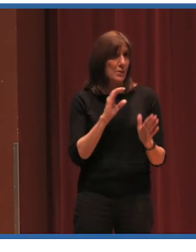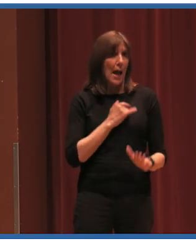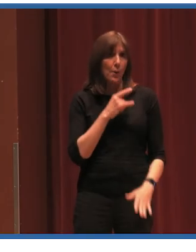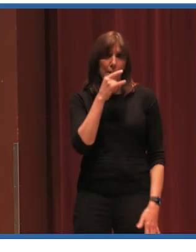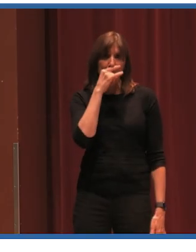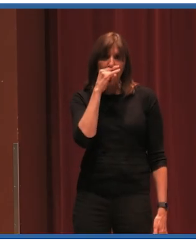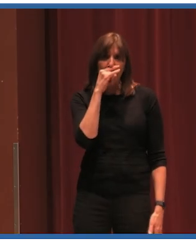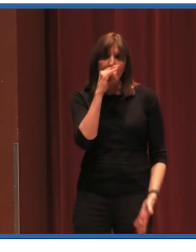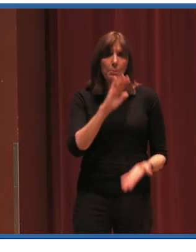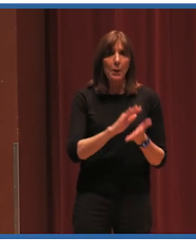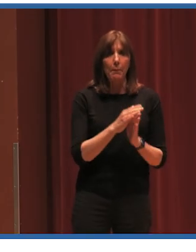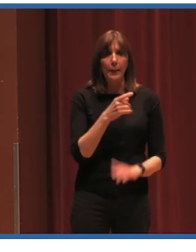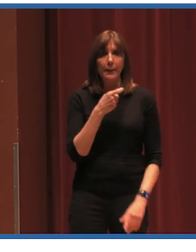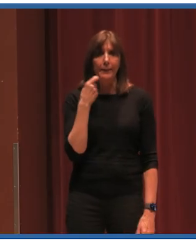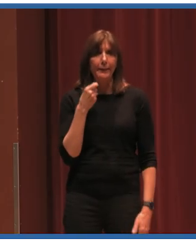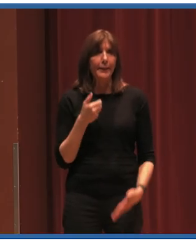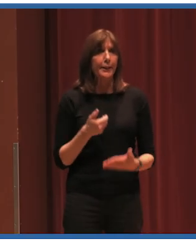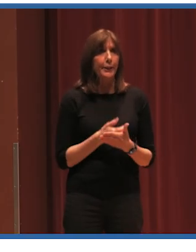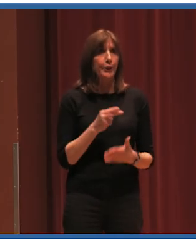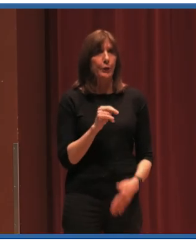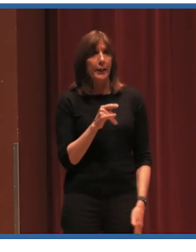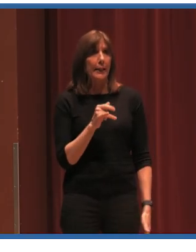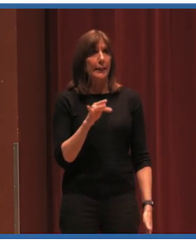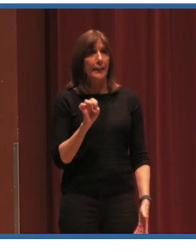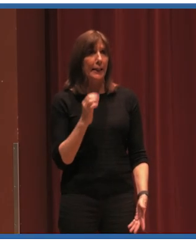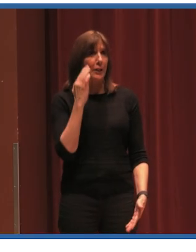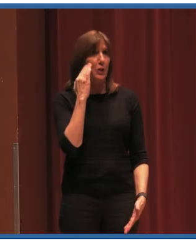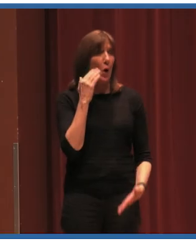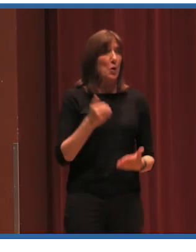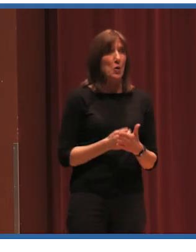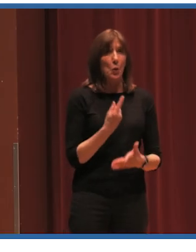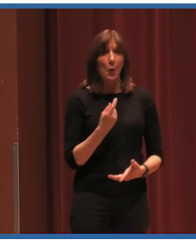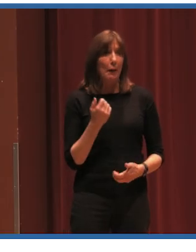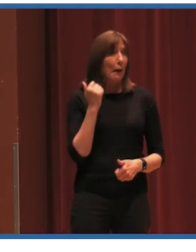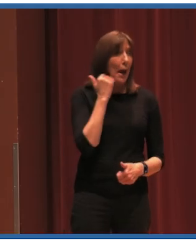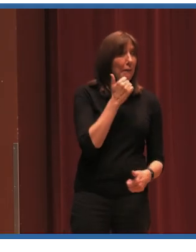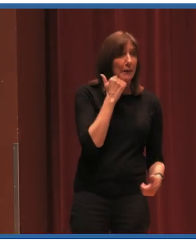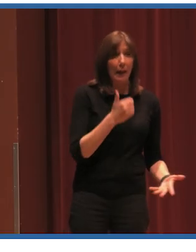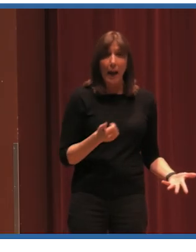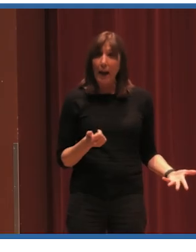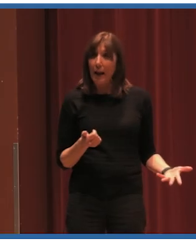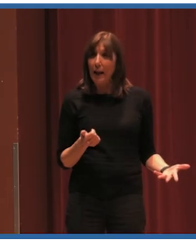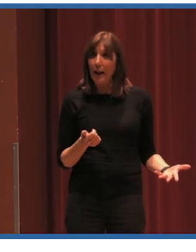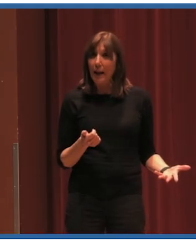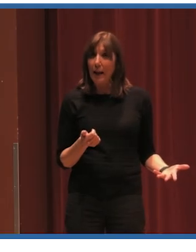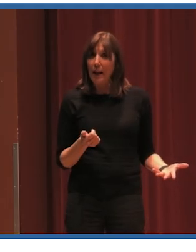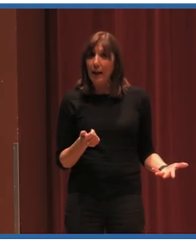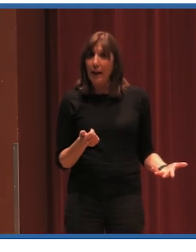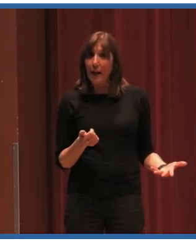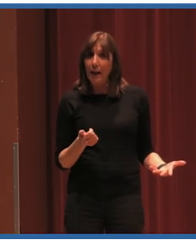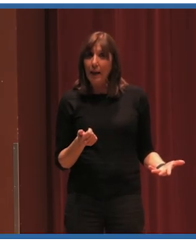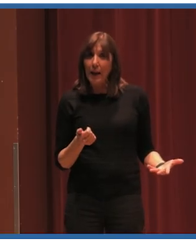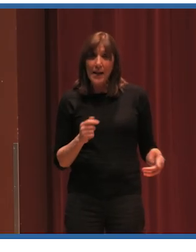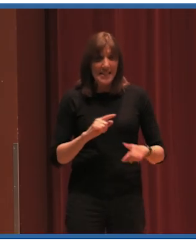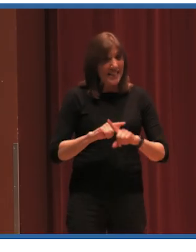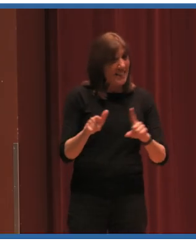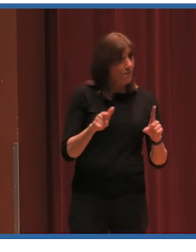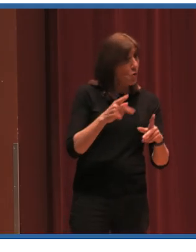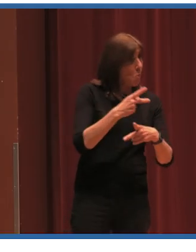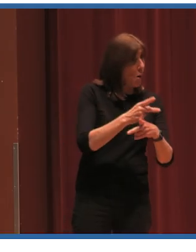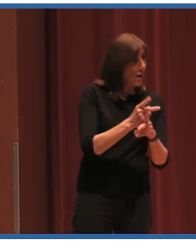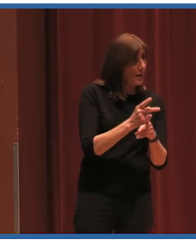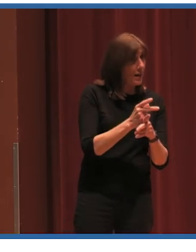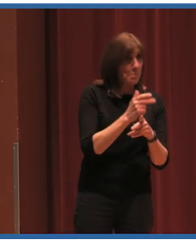getting addicted to weird new nicotine products, a new one every day, which may in and of themselves, these different products, not be